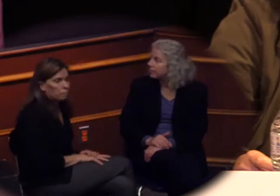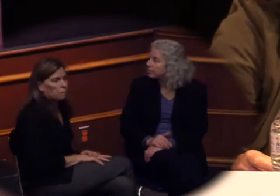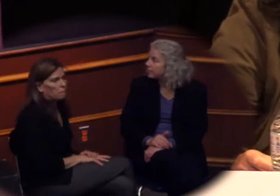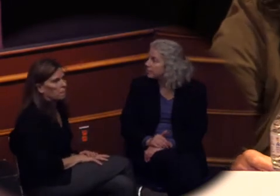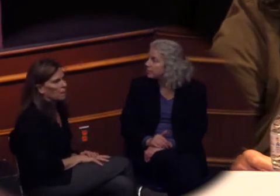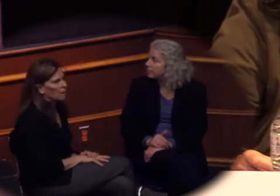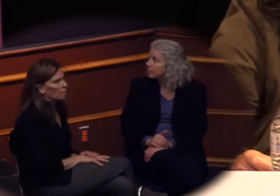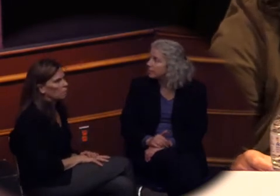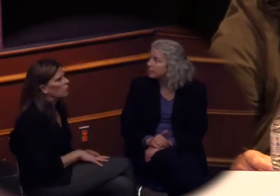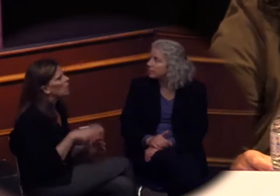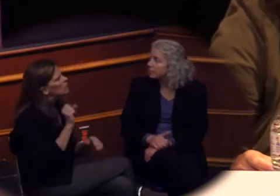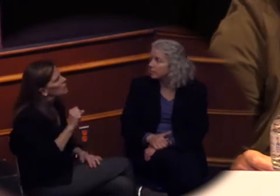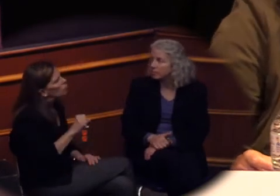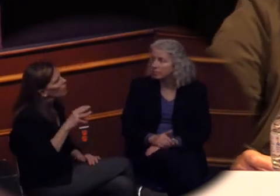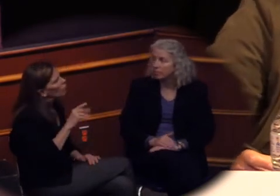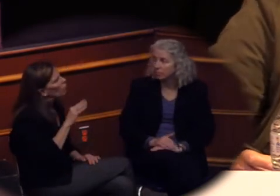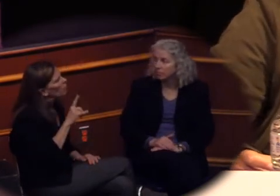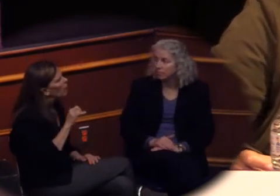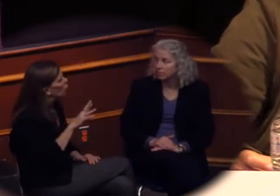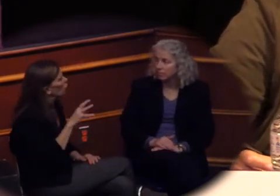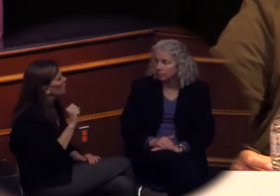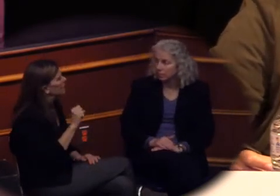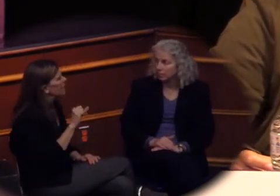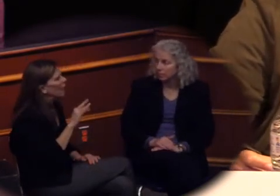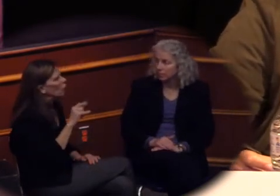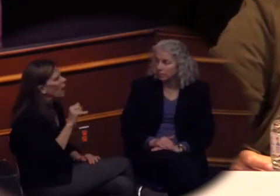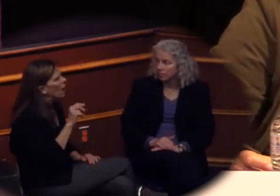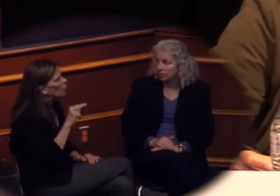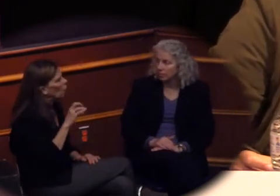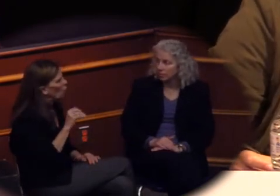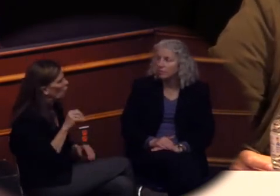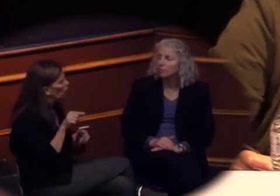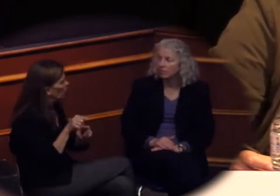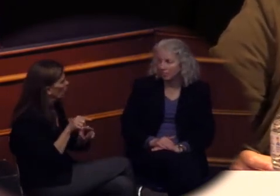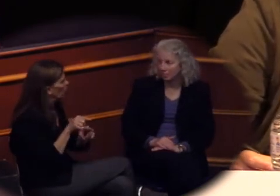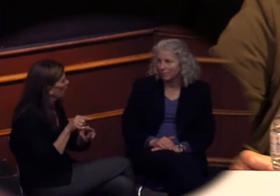The Springfield Mayor, Mayor Sarno is pushing hard